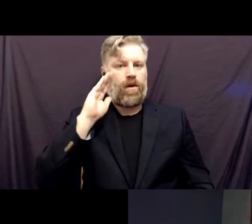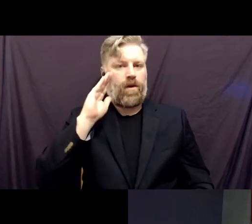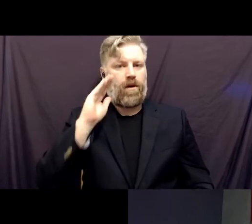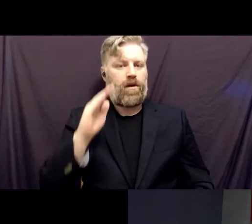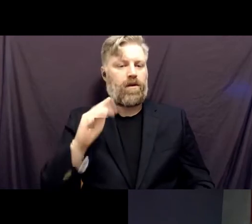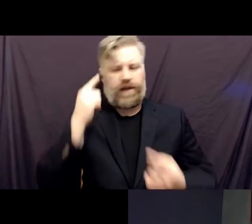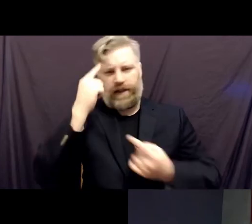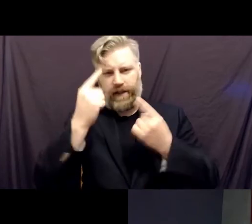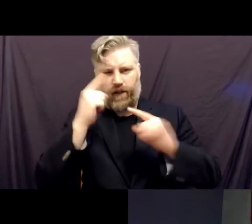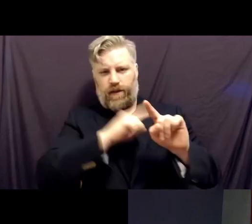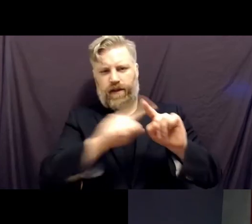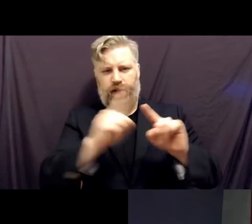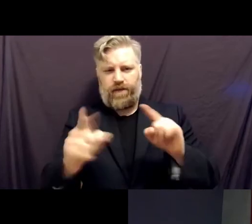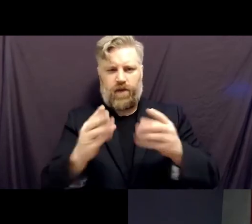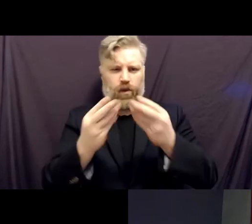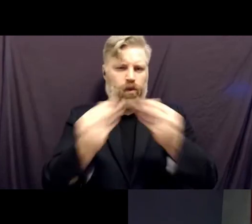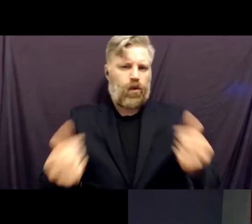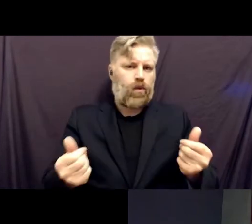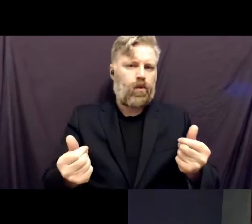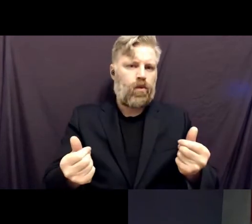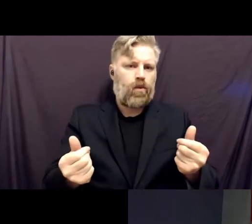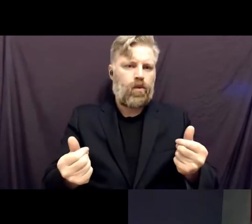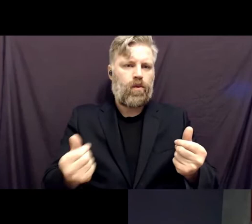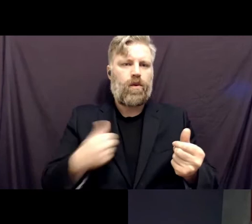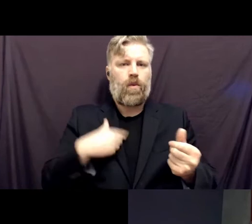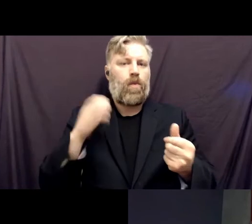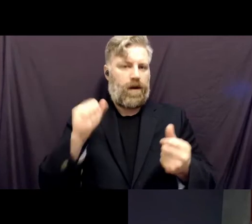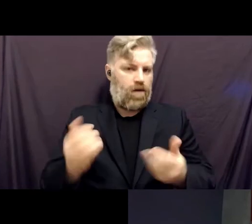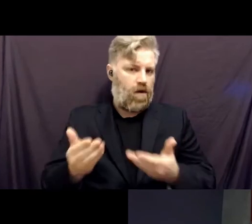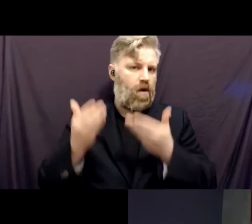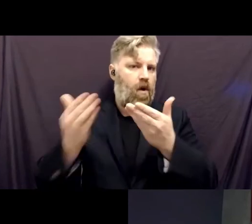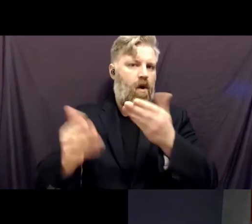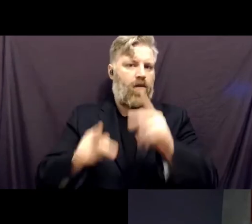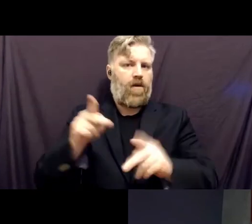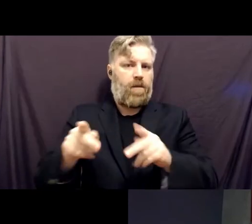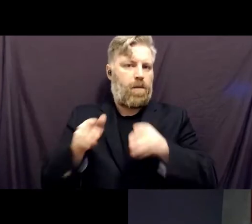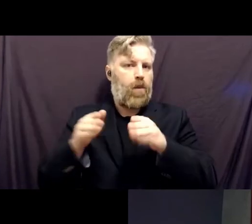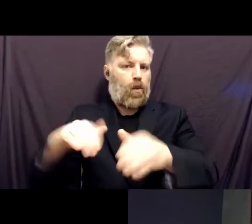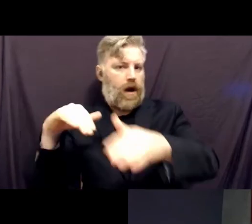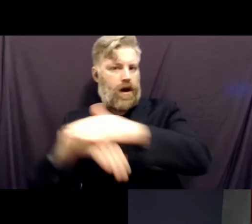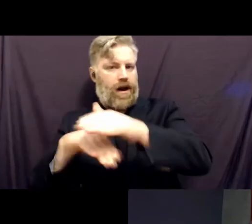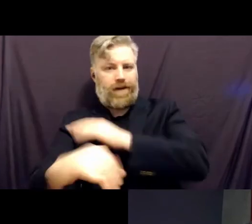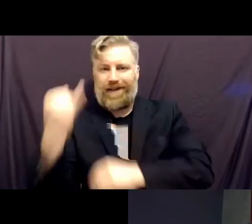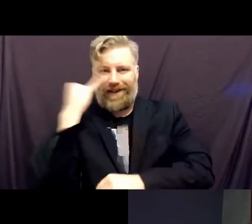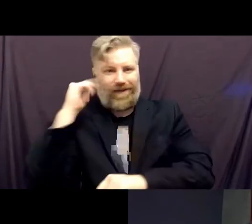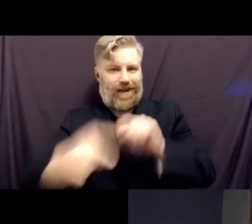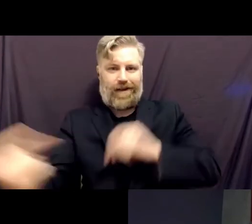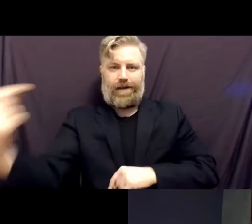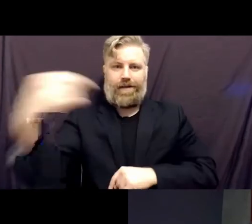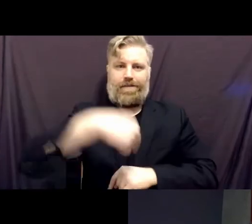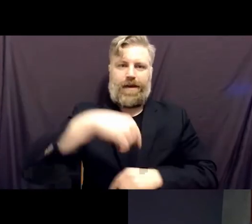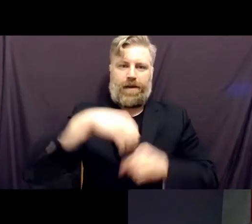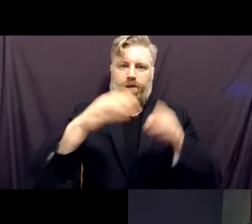consideration to offer people who will not be able to join physically the chance